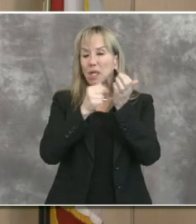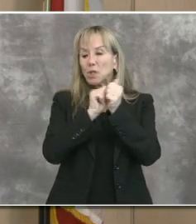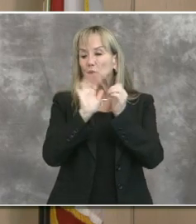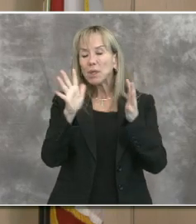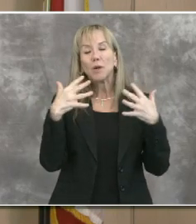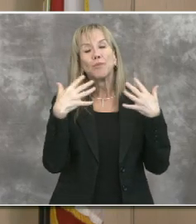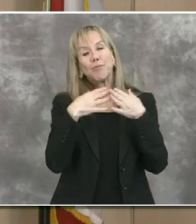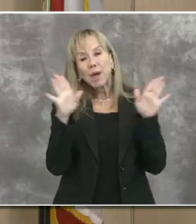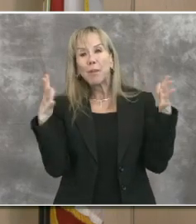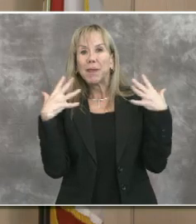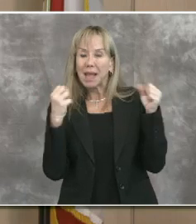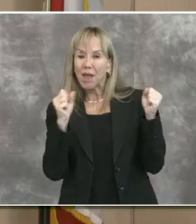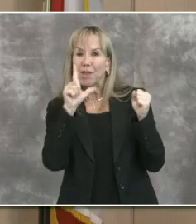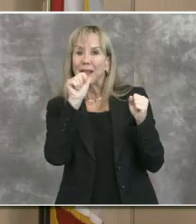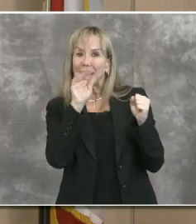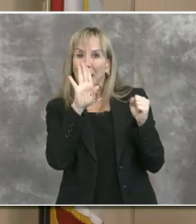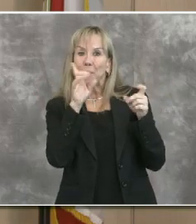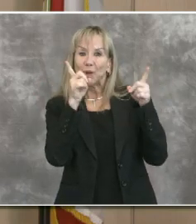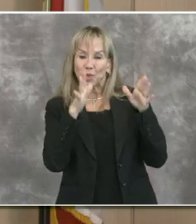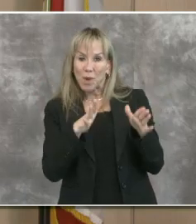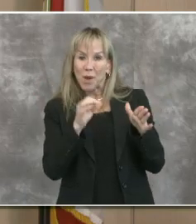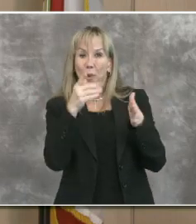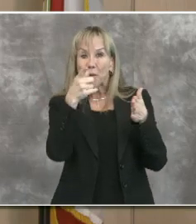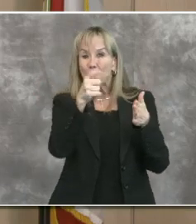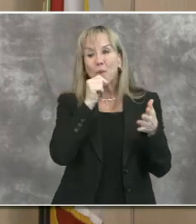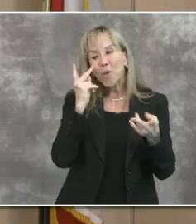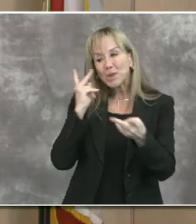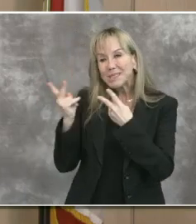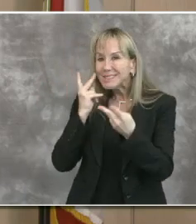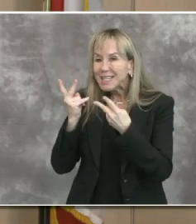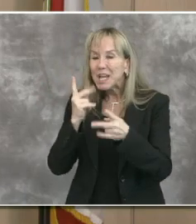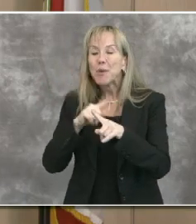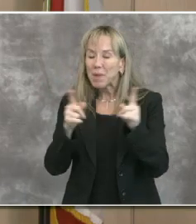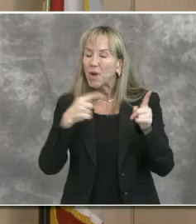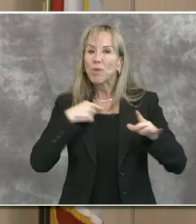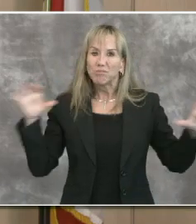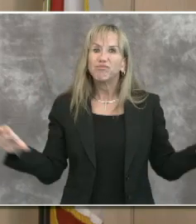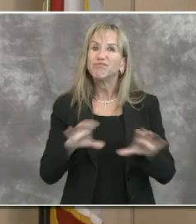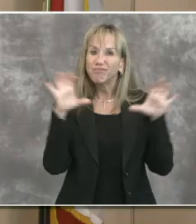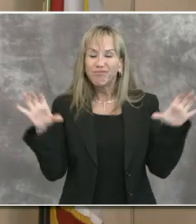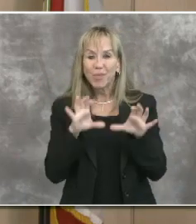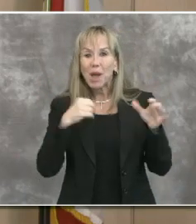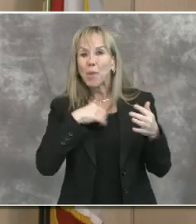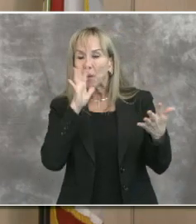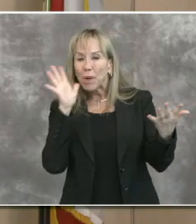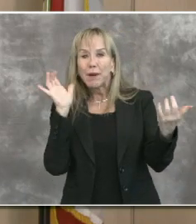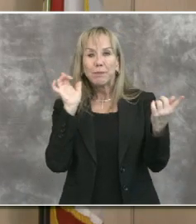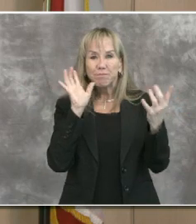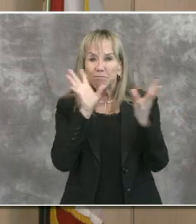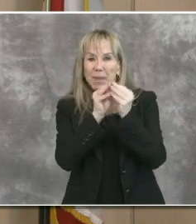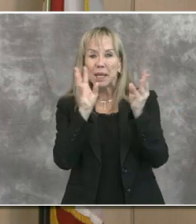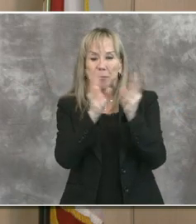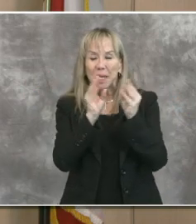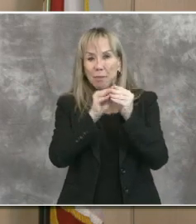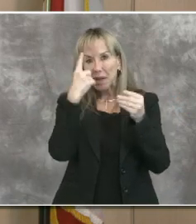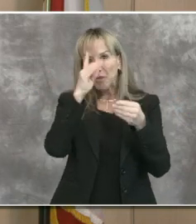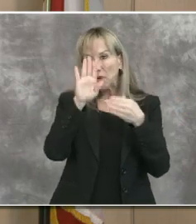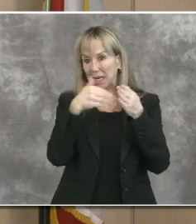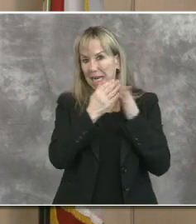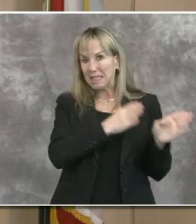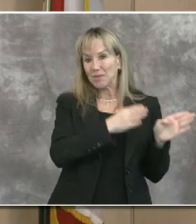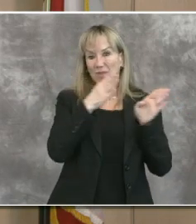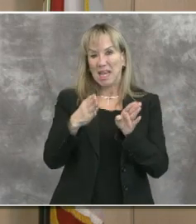you think nothing is going on, we've done a lot of work, and we will meet with all of our partners for the next phase next